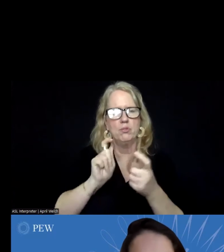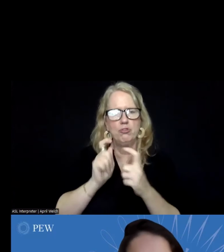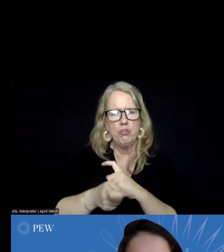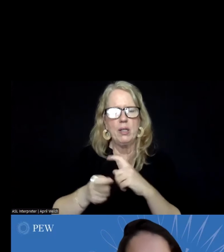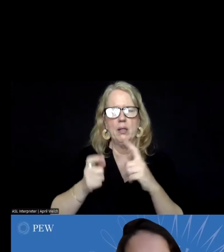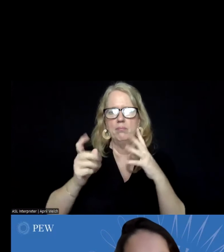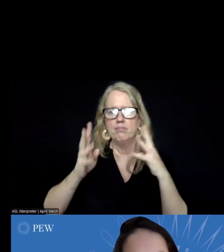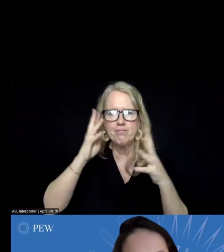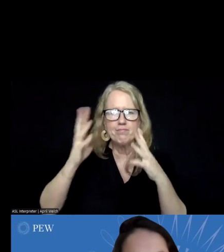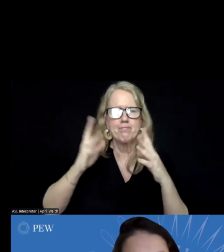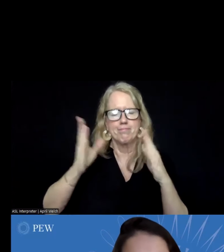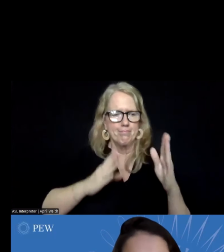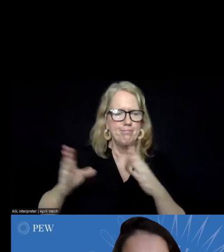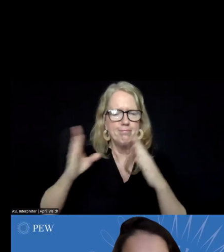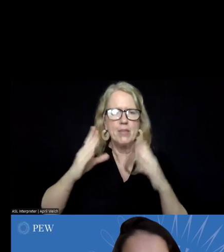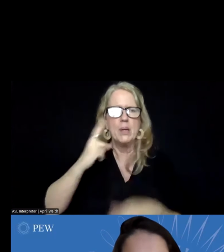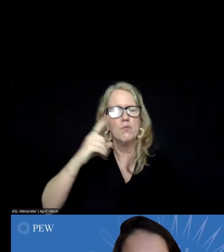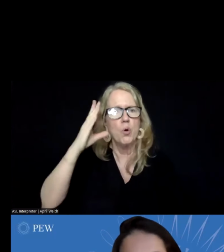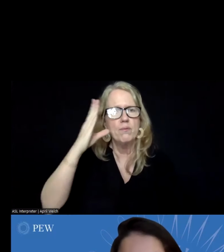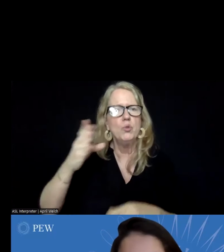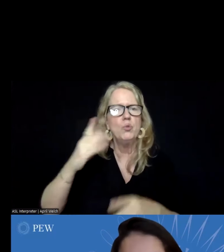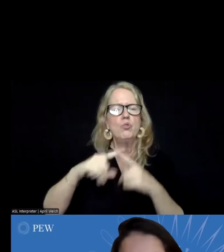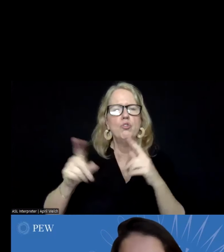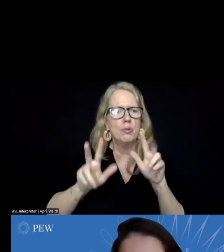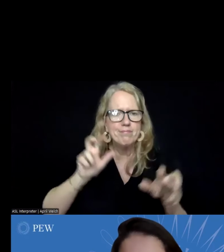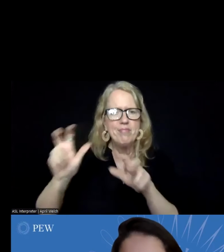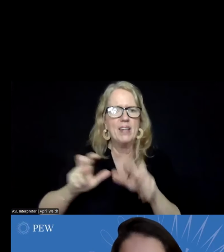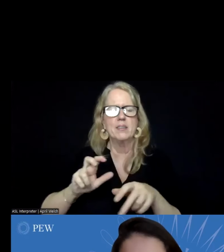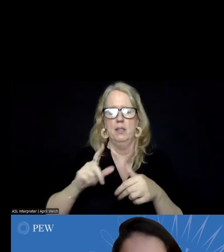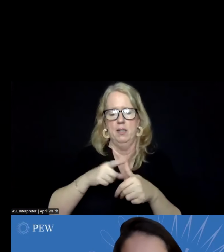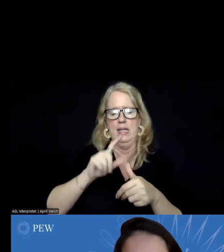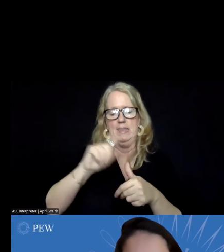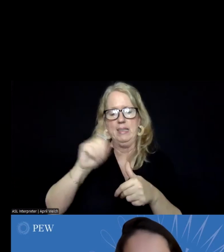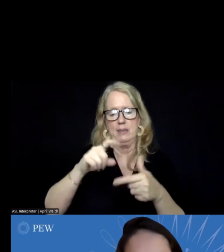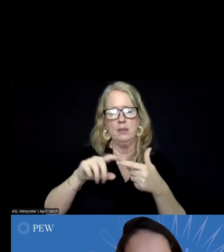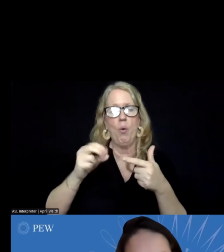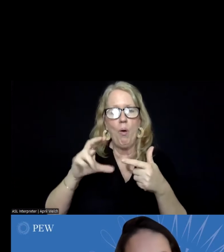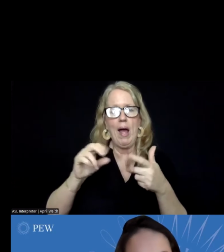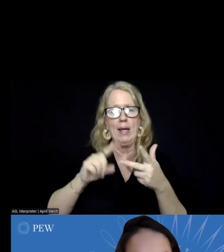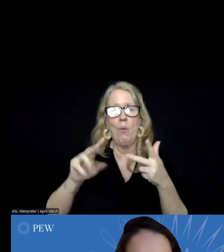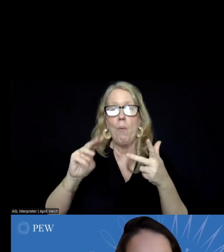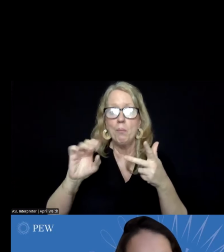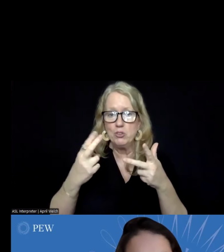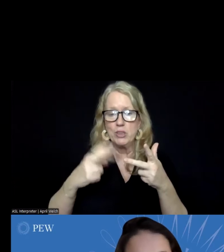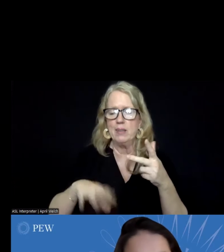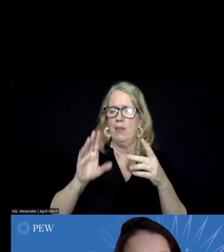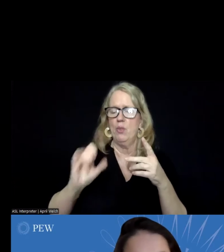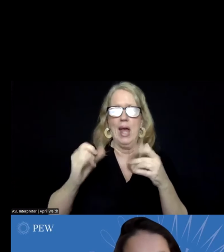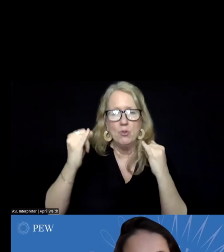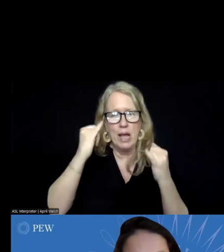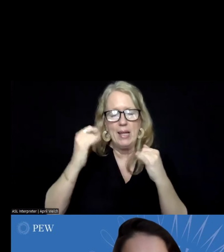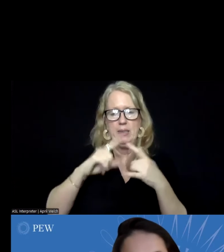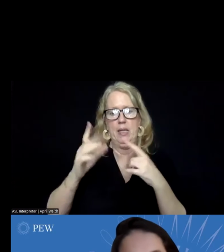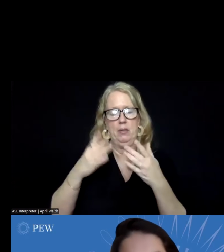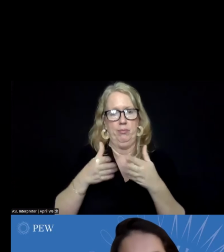create plans for potential future investments in Texas, Ohio, and Michigan. This initiative spans both public